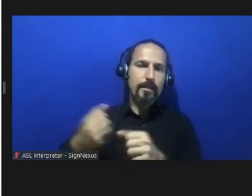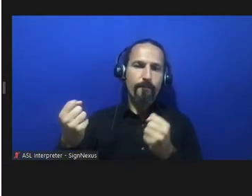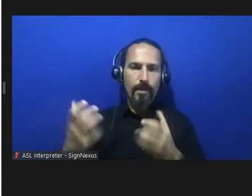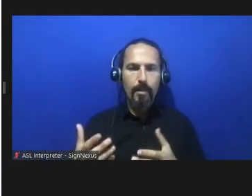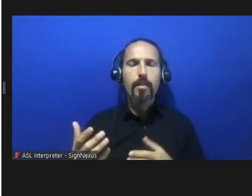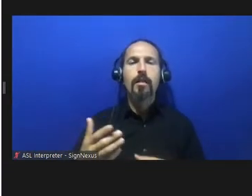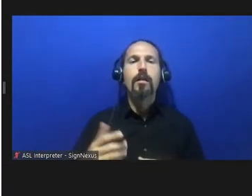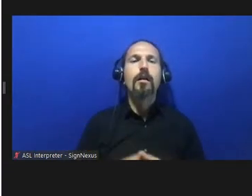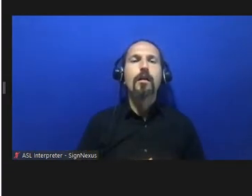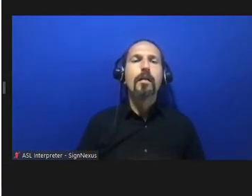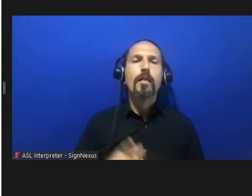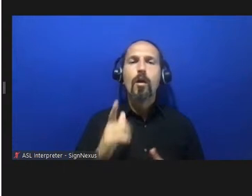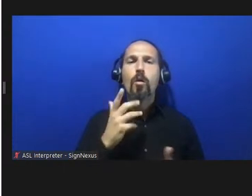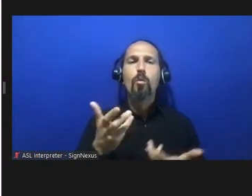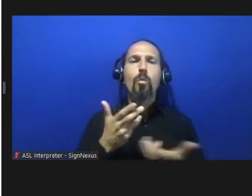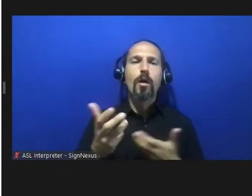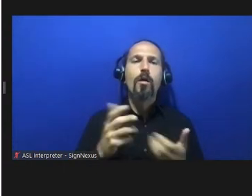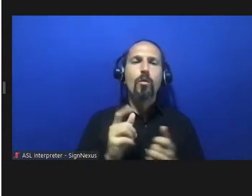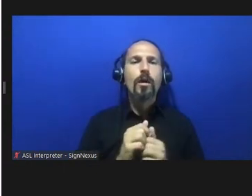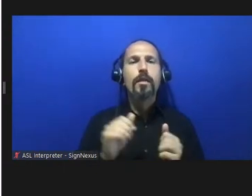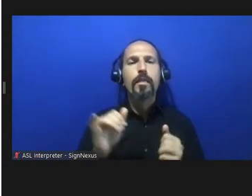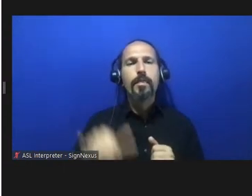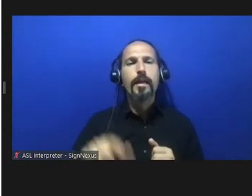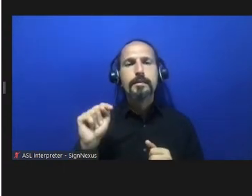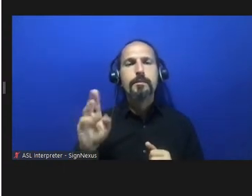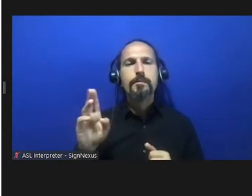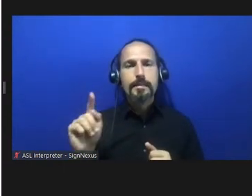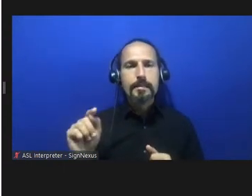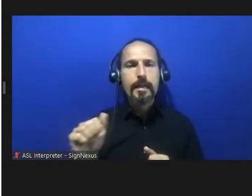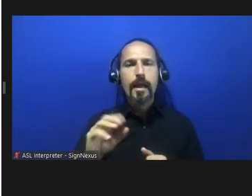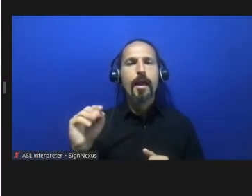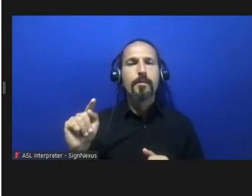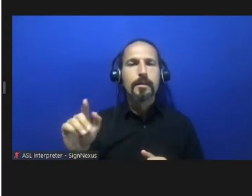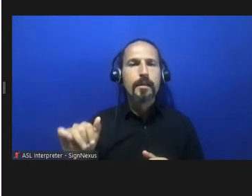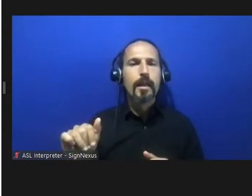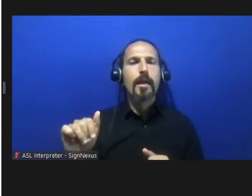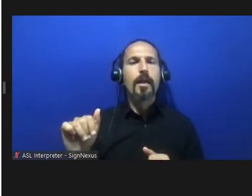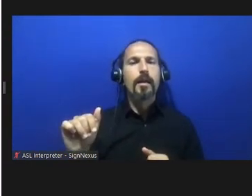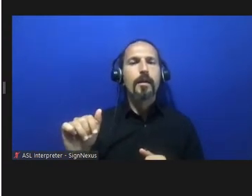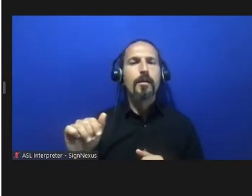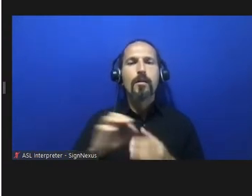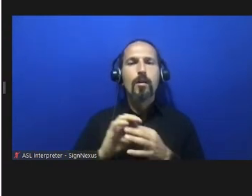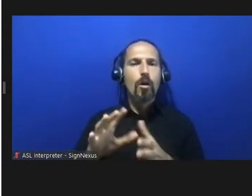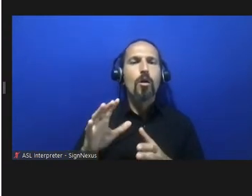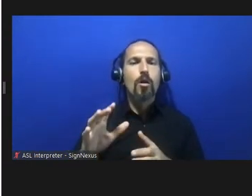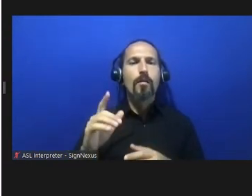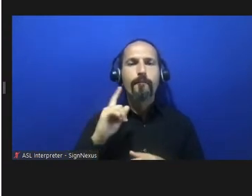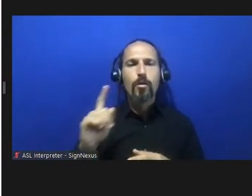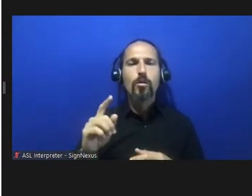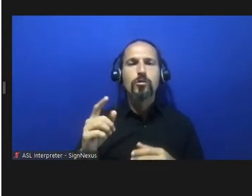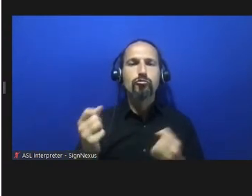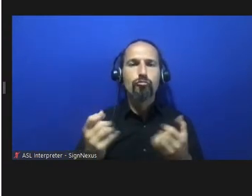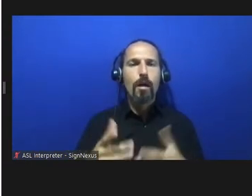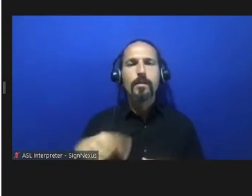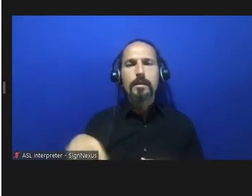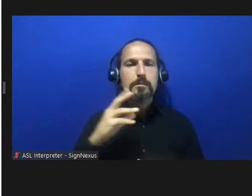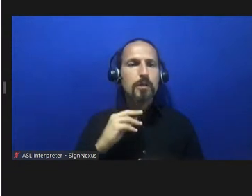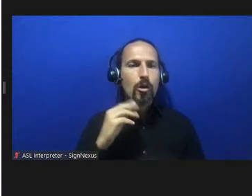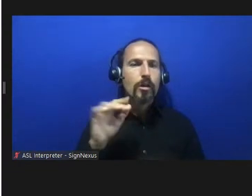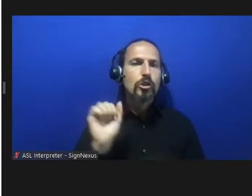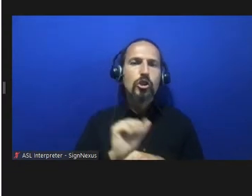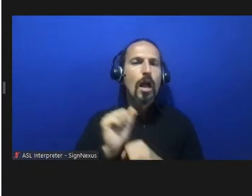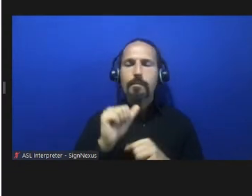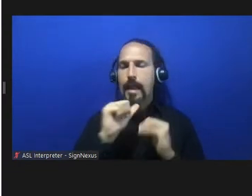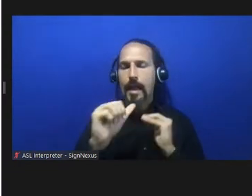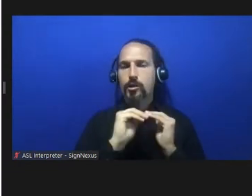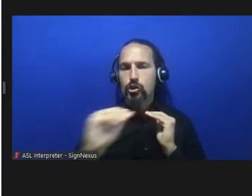tpta will work with mta new york city transit to institute an employment resource coordination program to connect drivers experiencing job and security